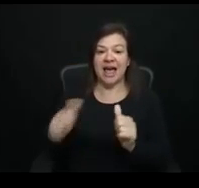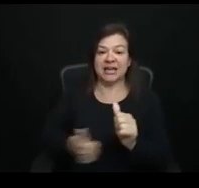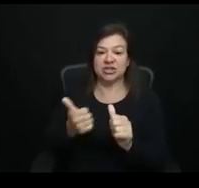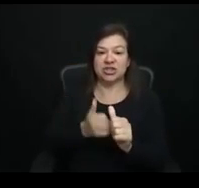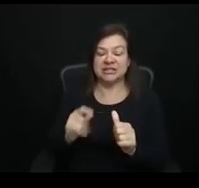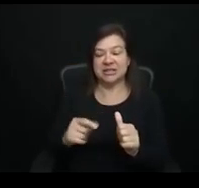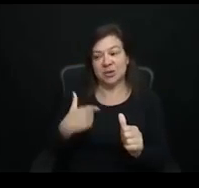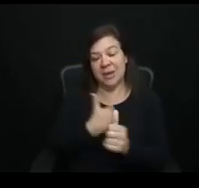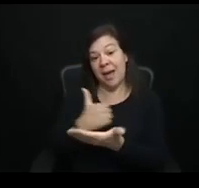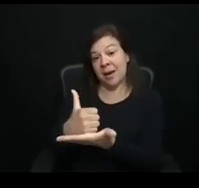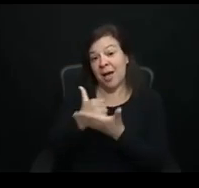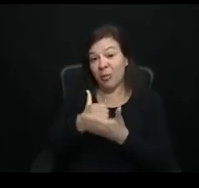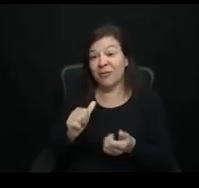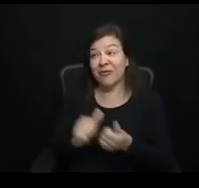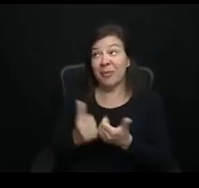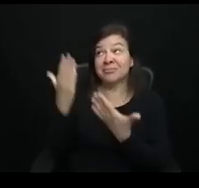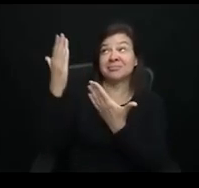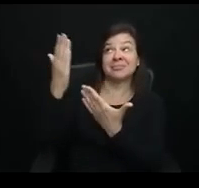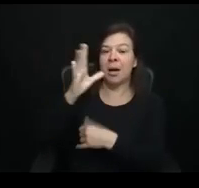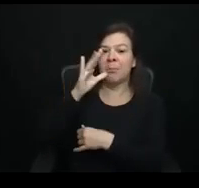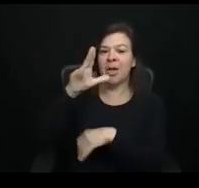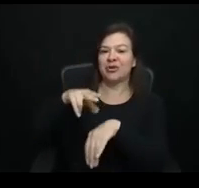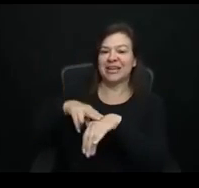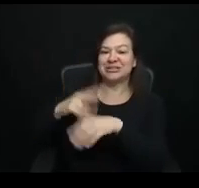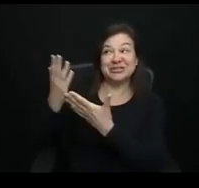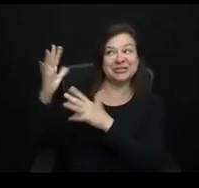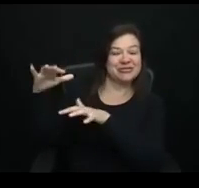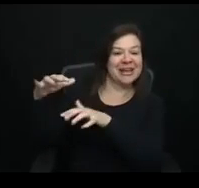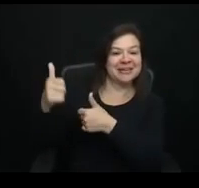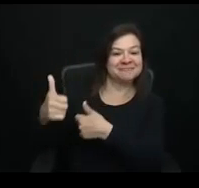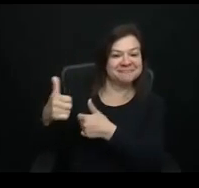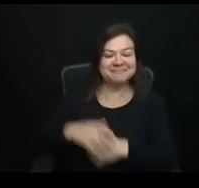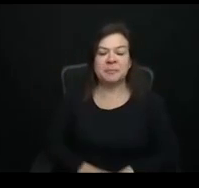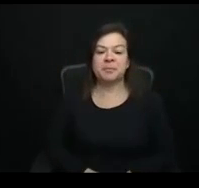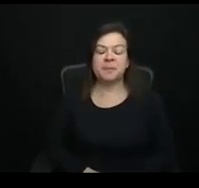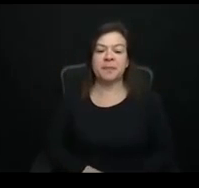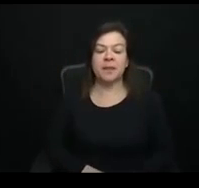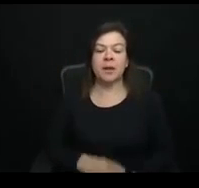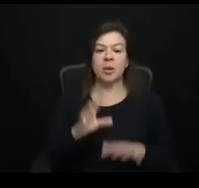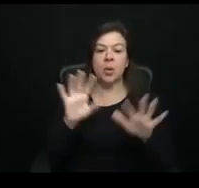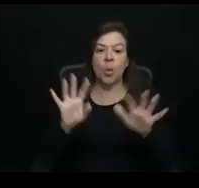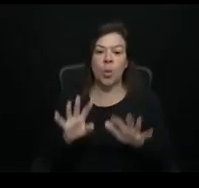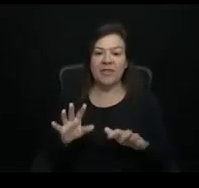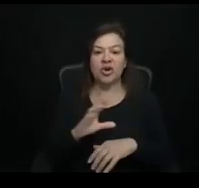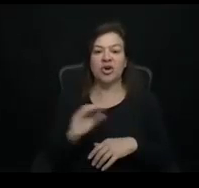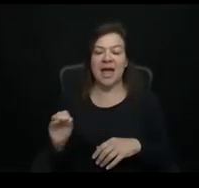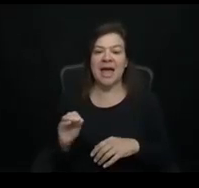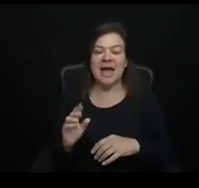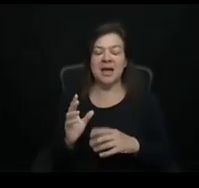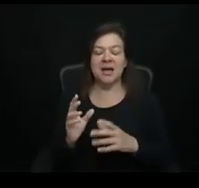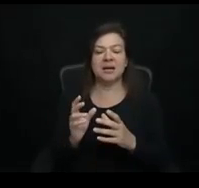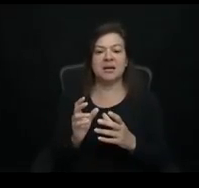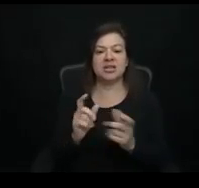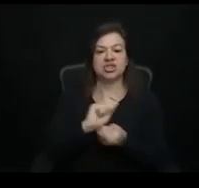help from Mother Nature, which I've talked about. We also had, both in the way of weather as well as the vegetation type change.